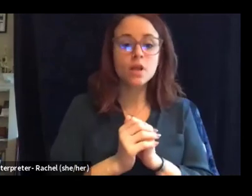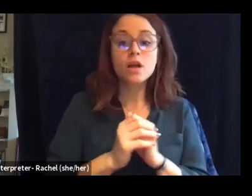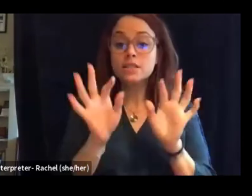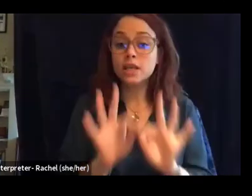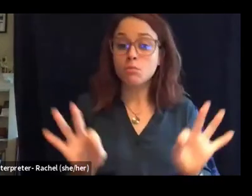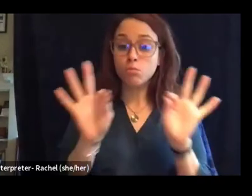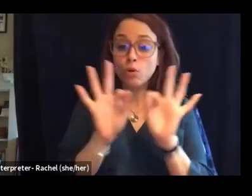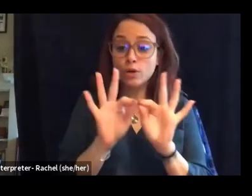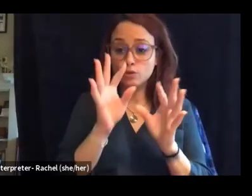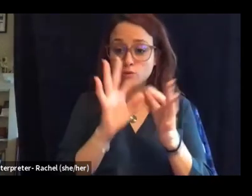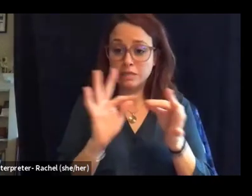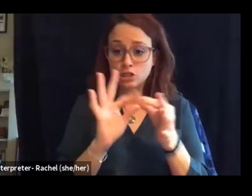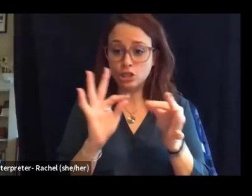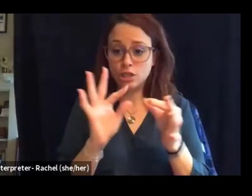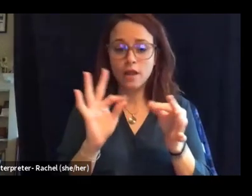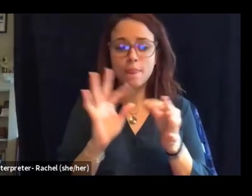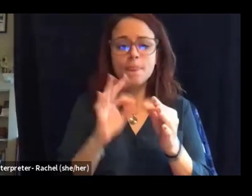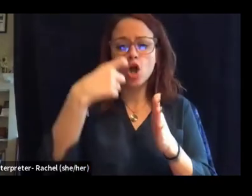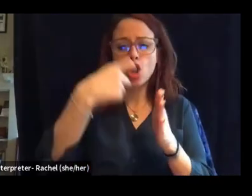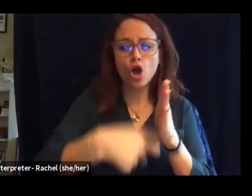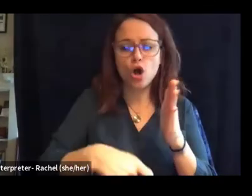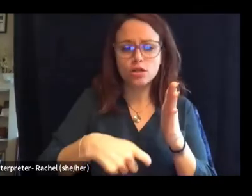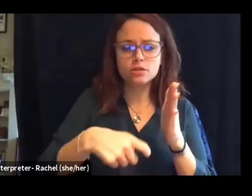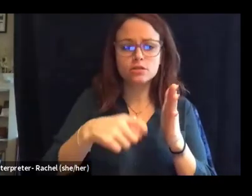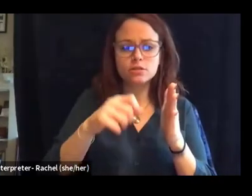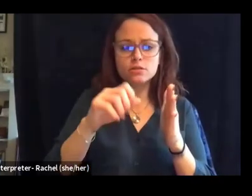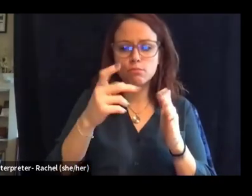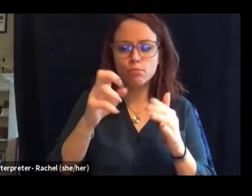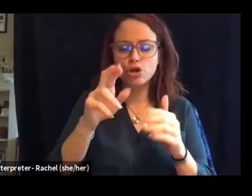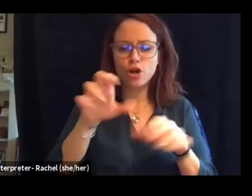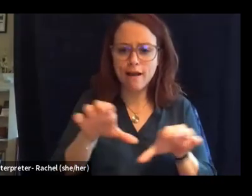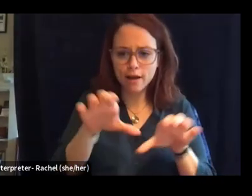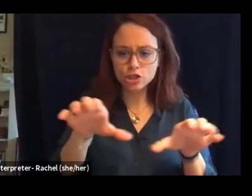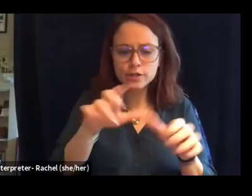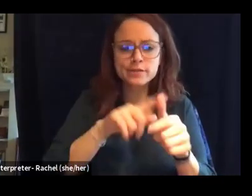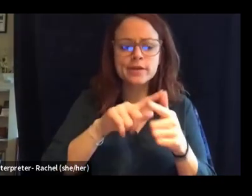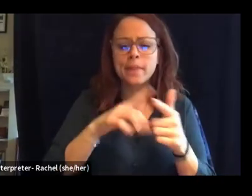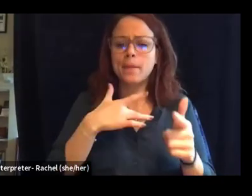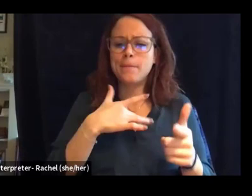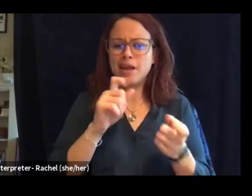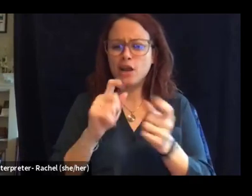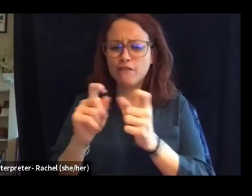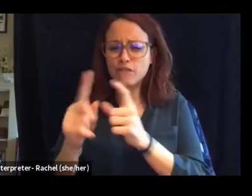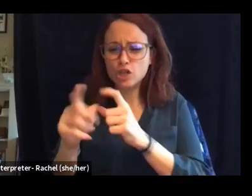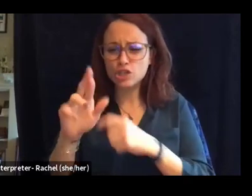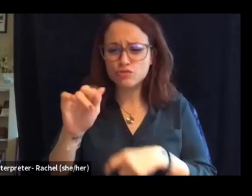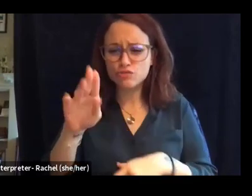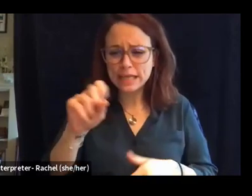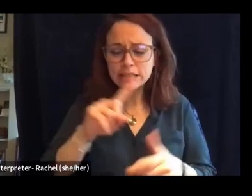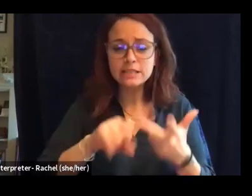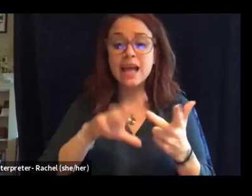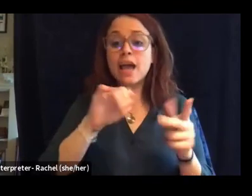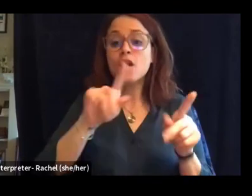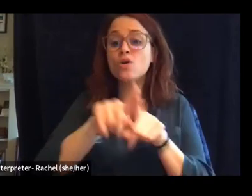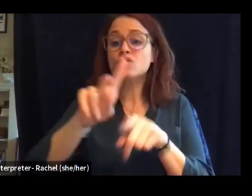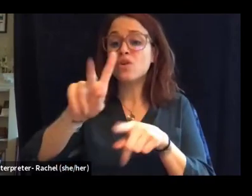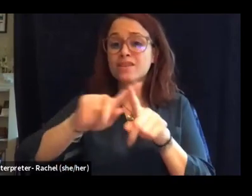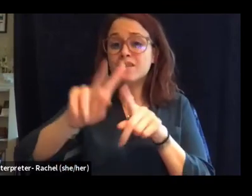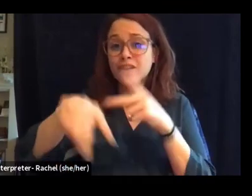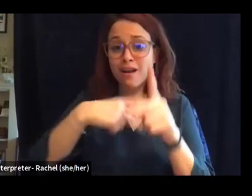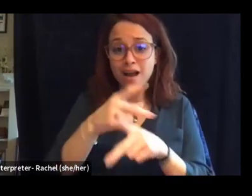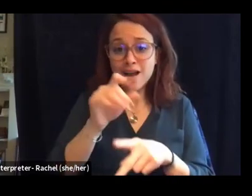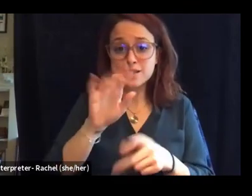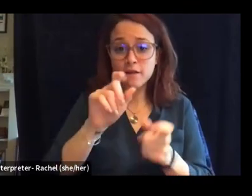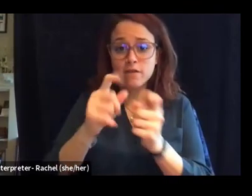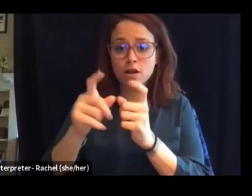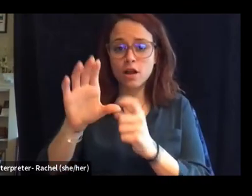the cost per action, the typical conversion rates, and the typical types of conversions.